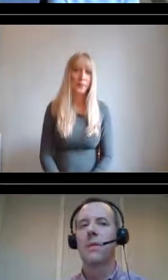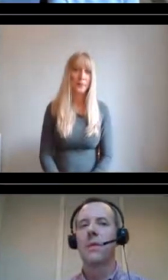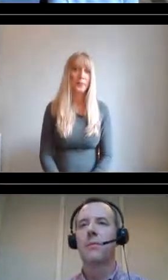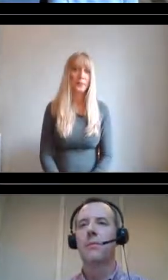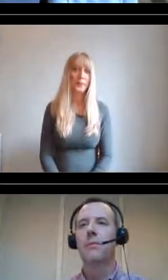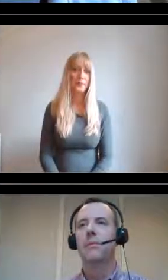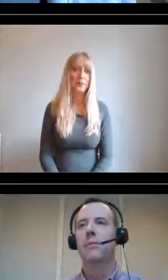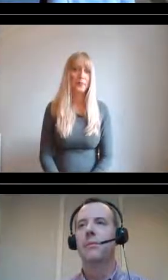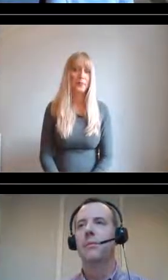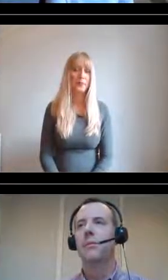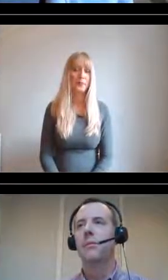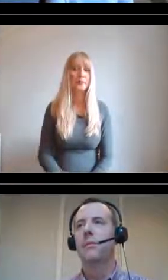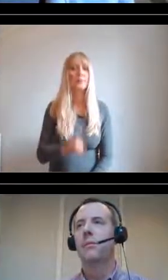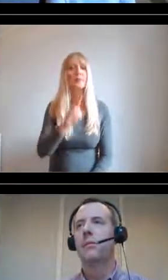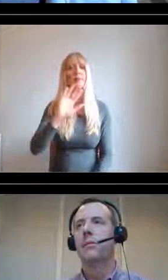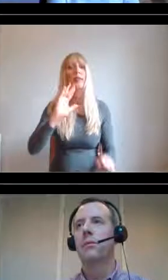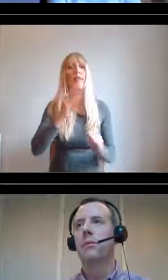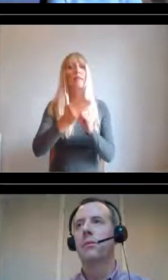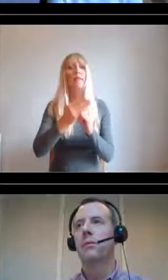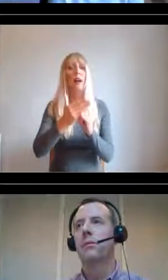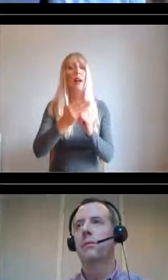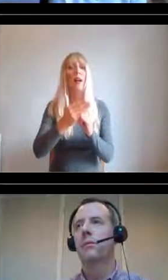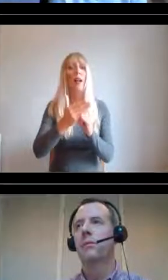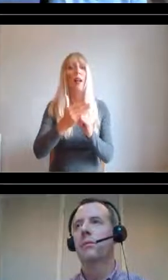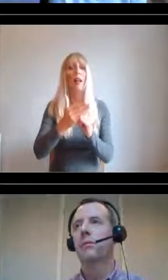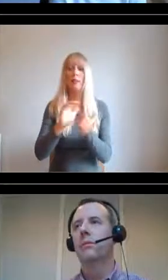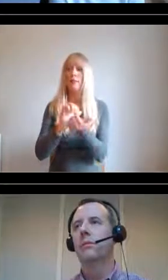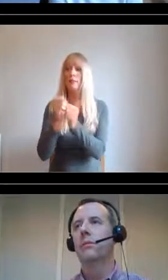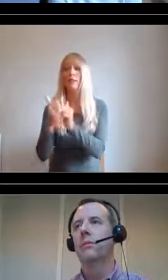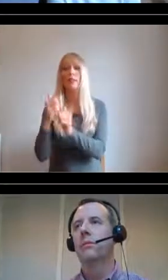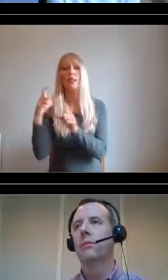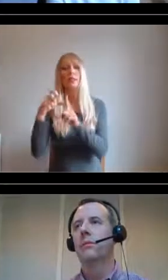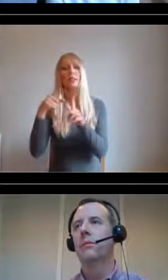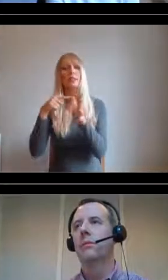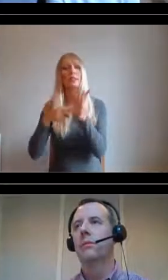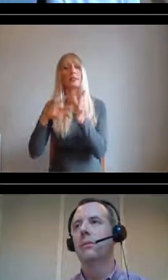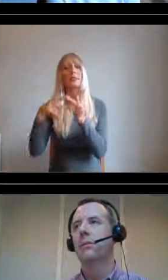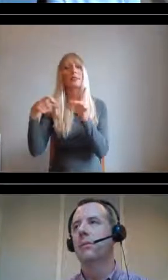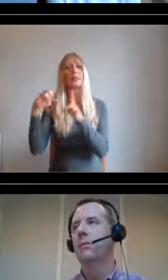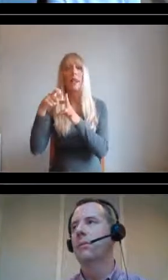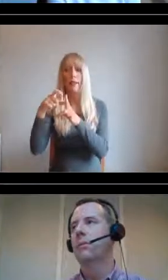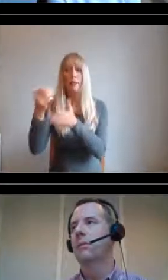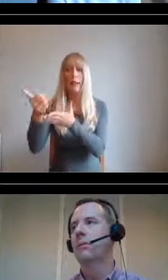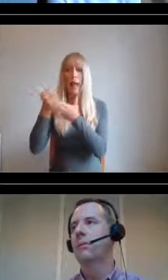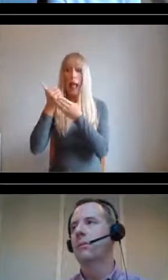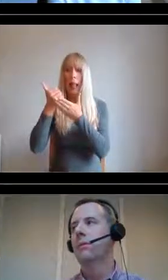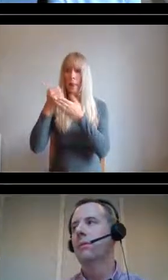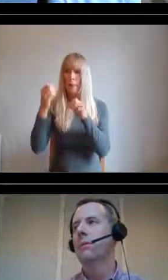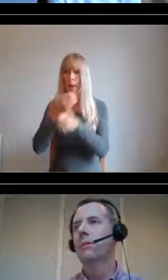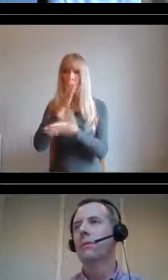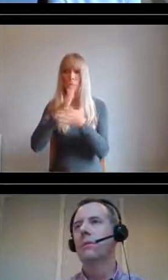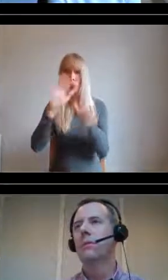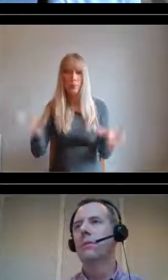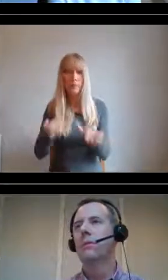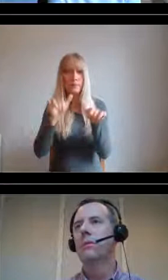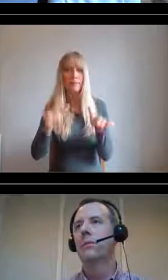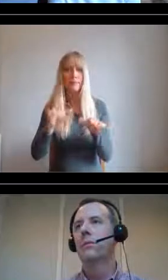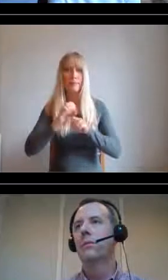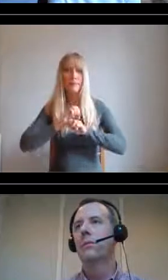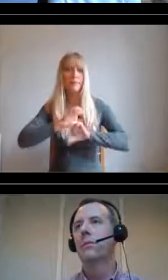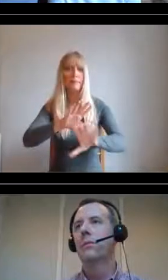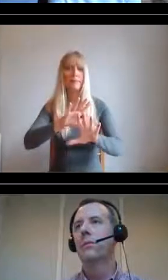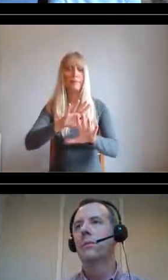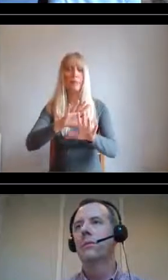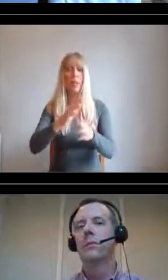you would expect. Lastly, we have our colleague David, who's helping us behind the scenes to ensure this webinar gets to your screen. So in case we have